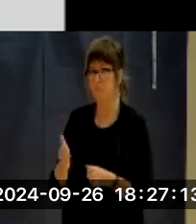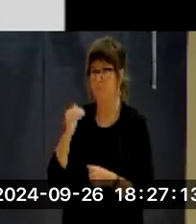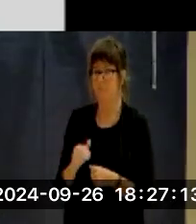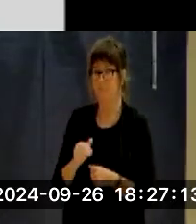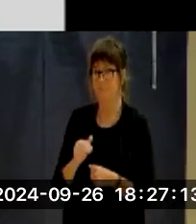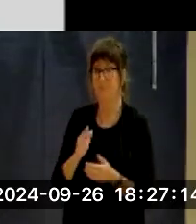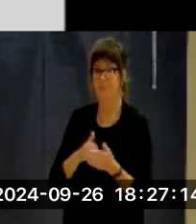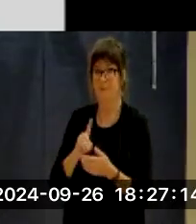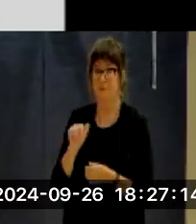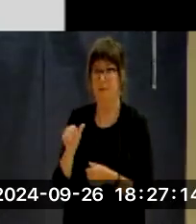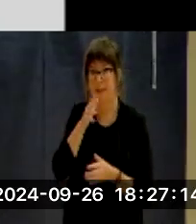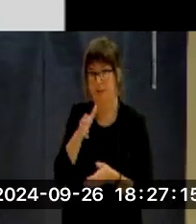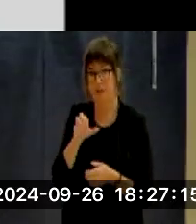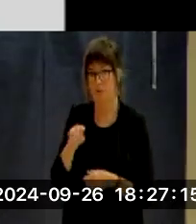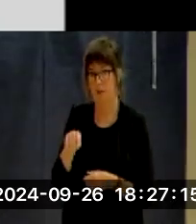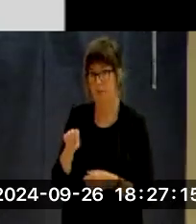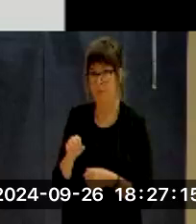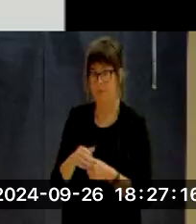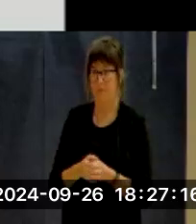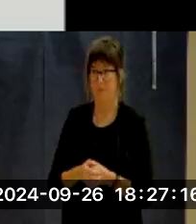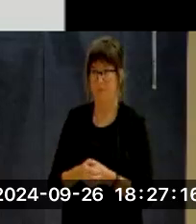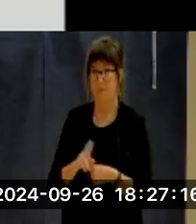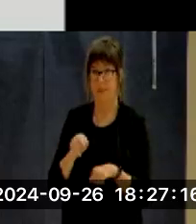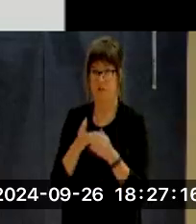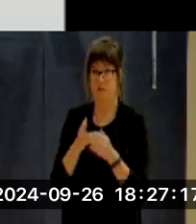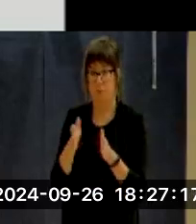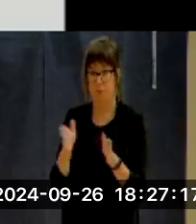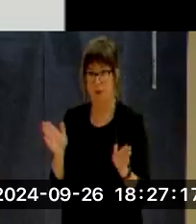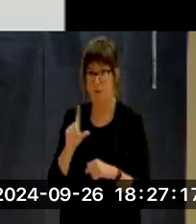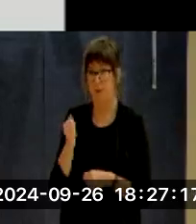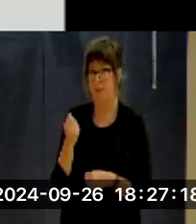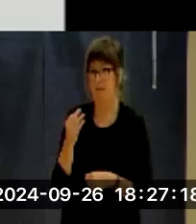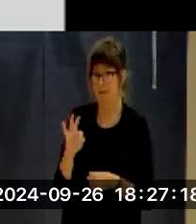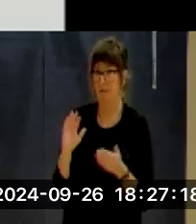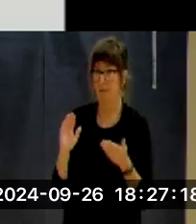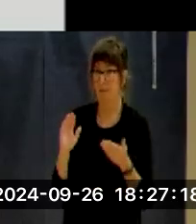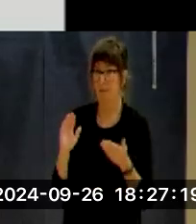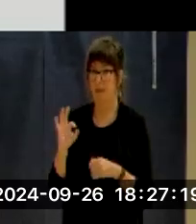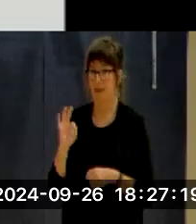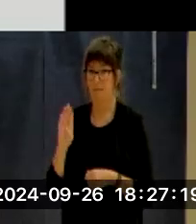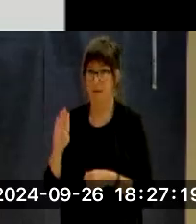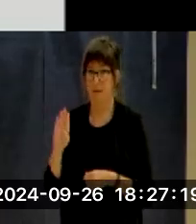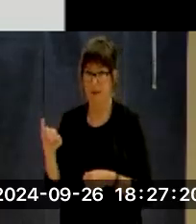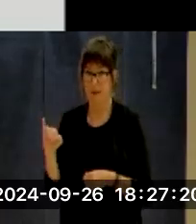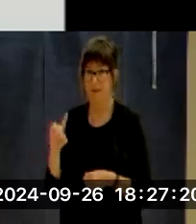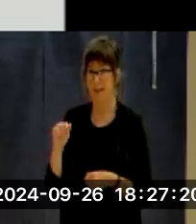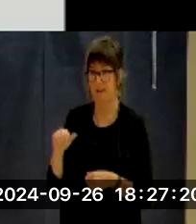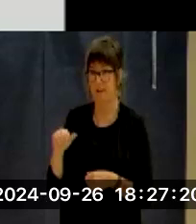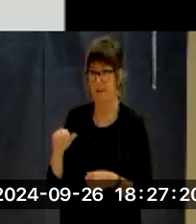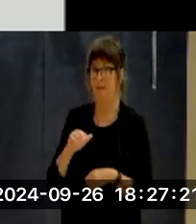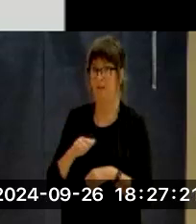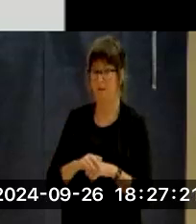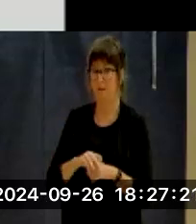anti-disability hate crimes. Nationally, a 2019 comparison of FBI data on police